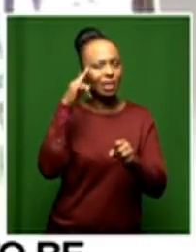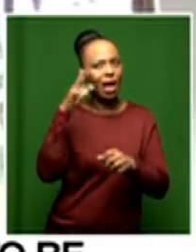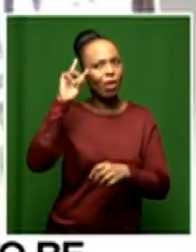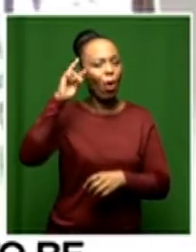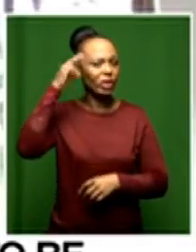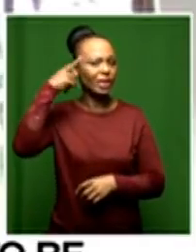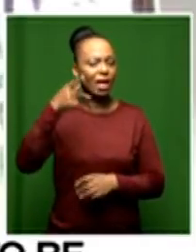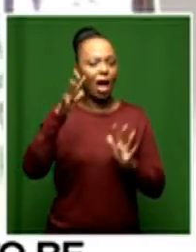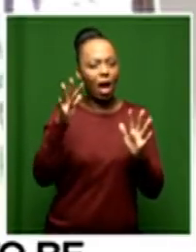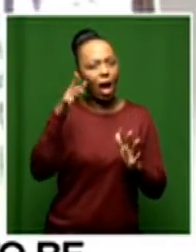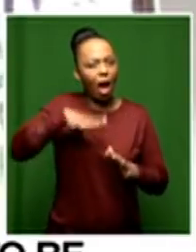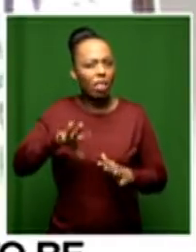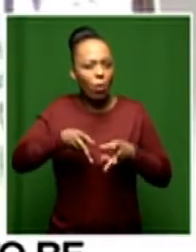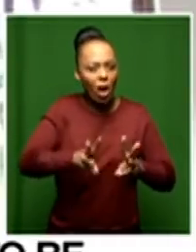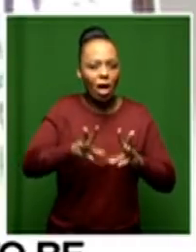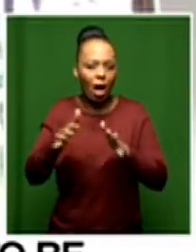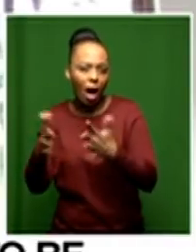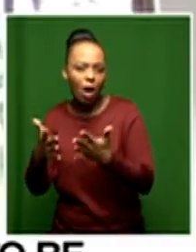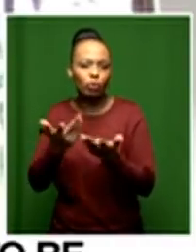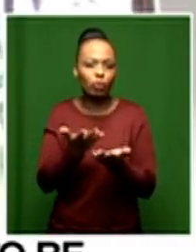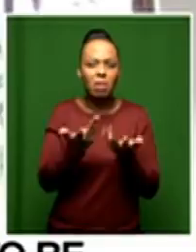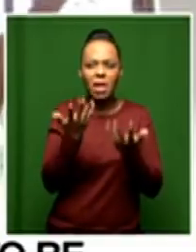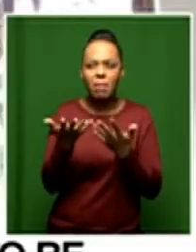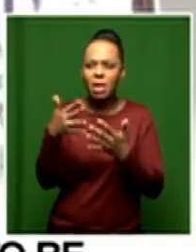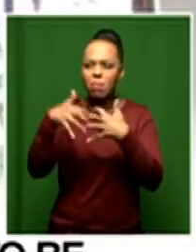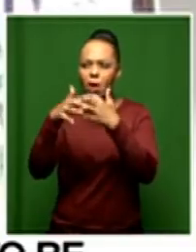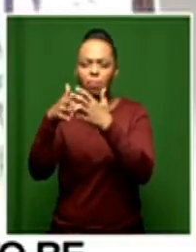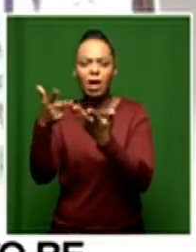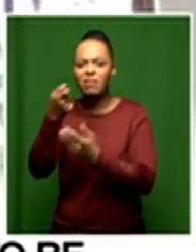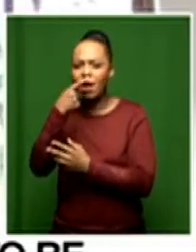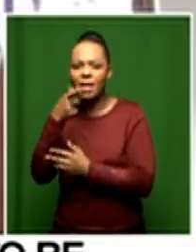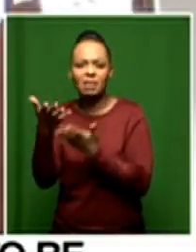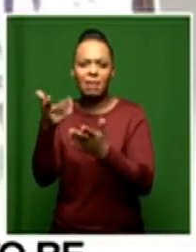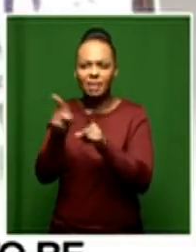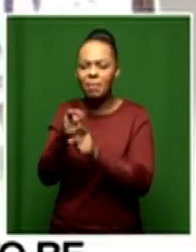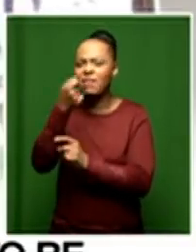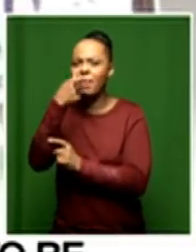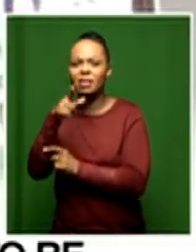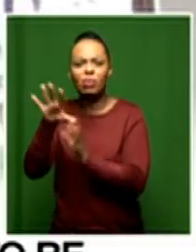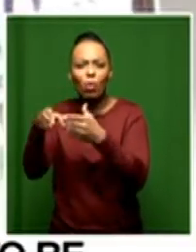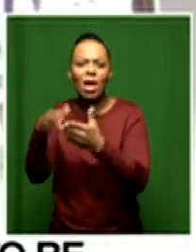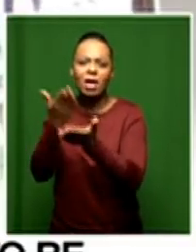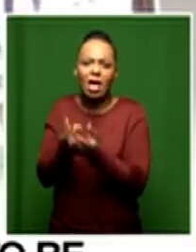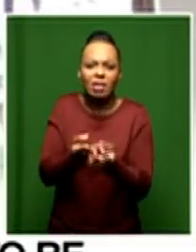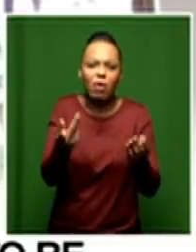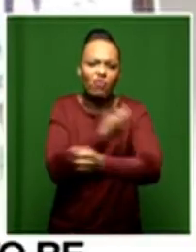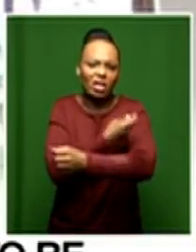vaccines or what is happening at pharmacies or what's happening in other countries in the world, even drive through